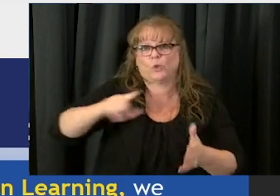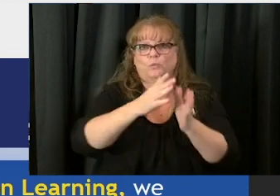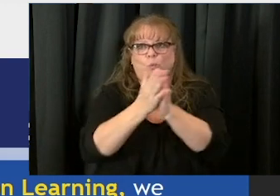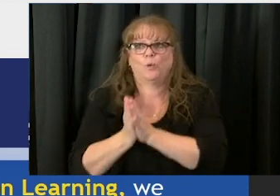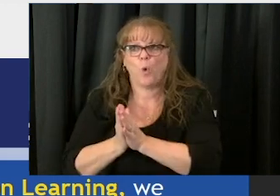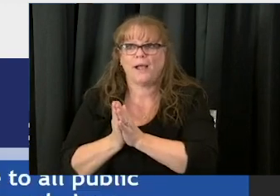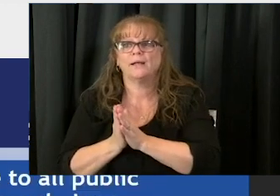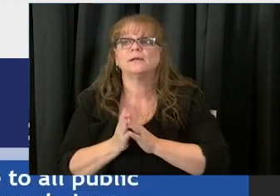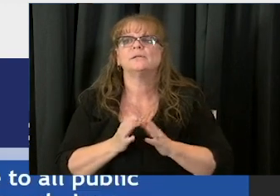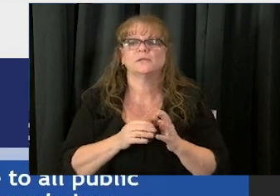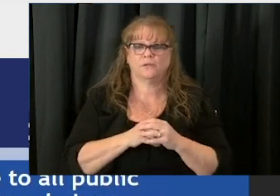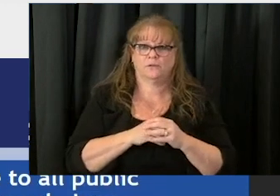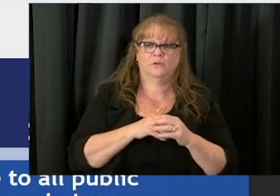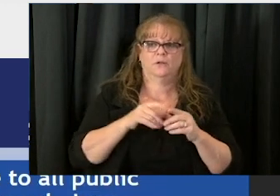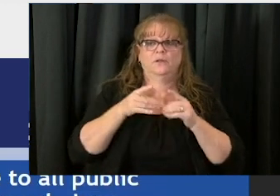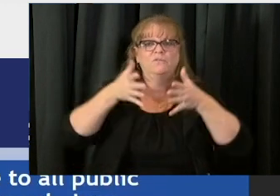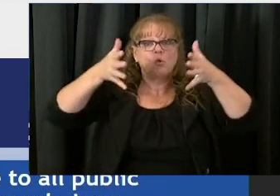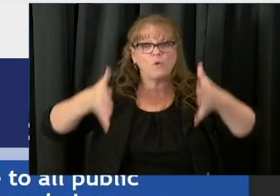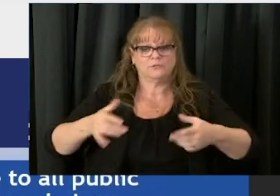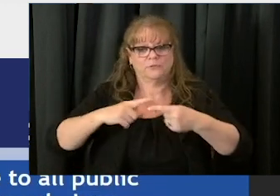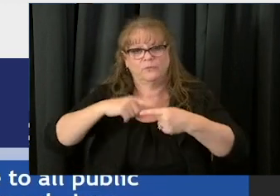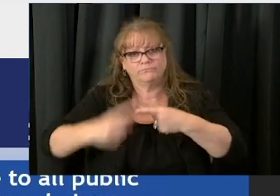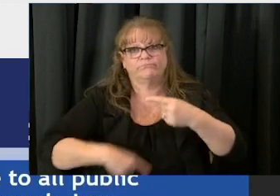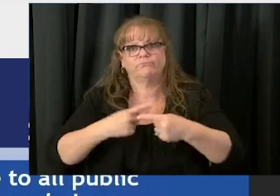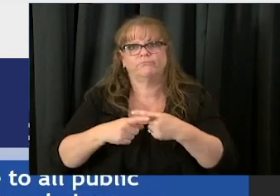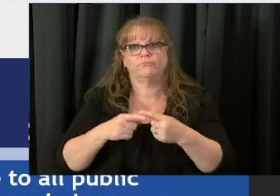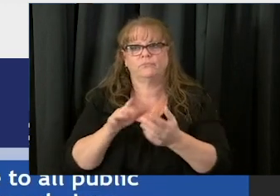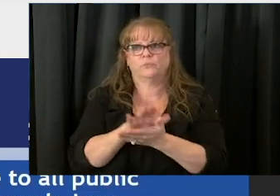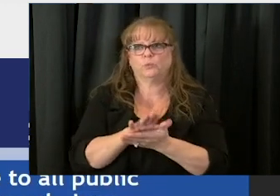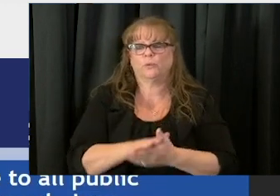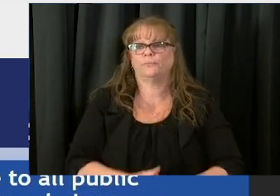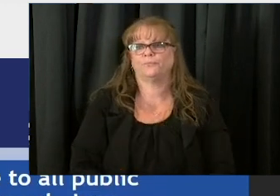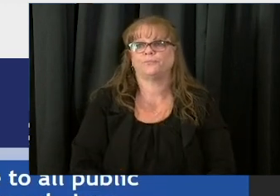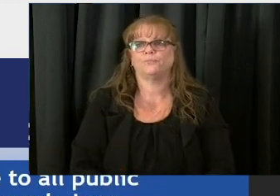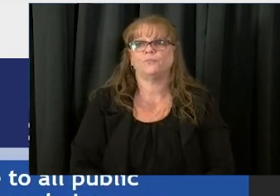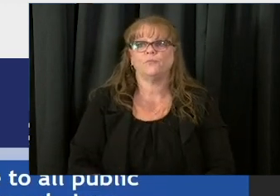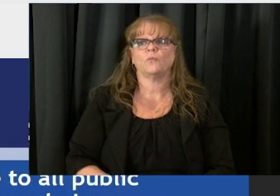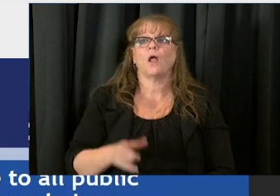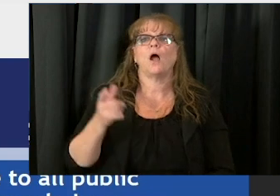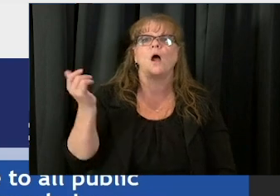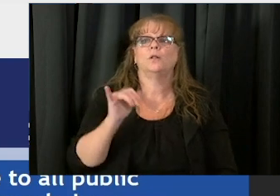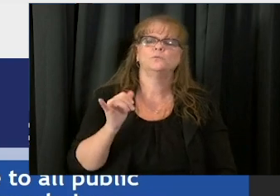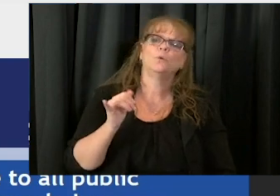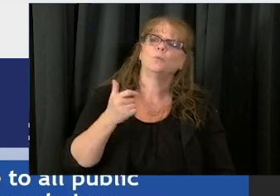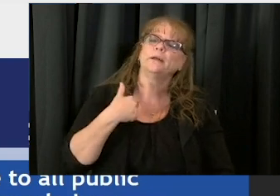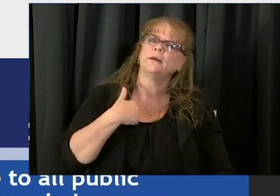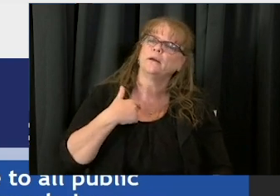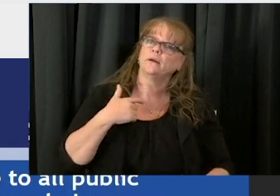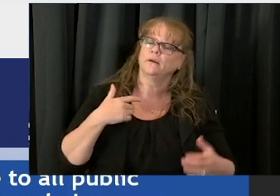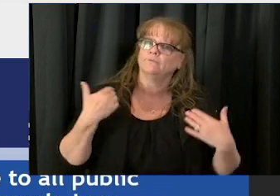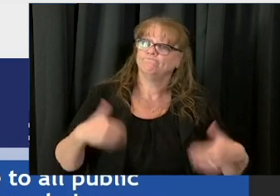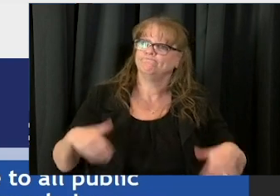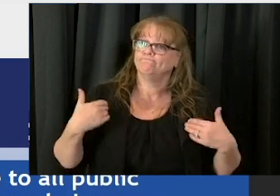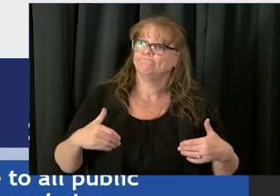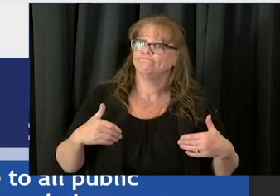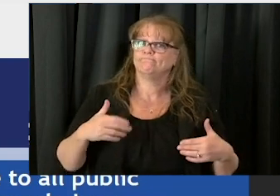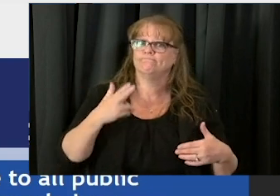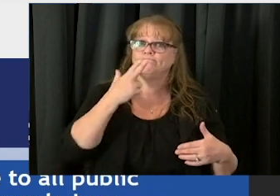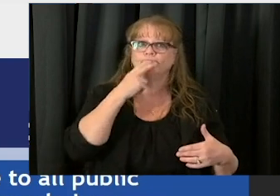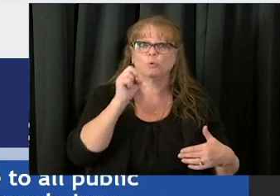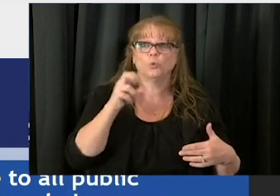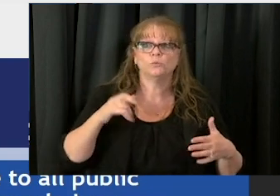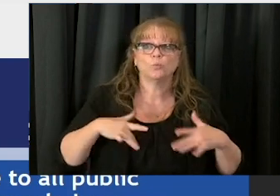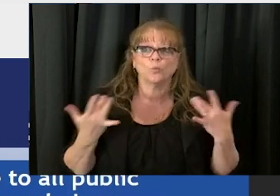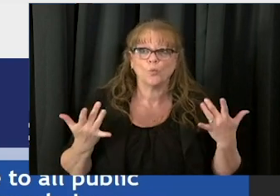thrilled to announce that we have some substantial news, and I want to thank Sarah Thunberg and Jill Ryan for the Binax